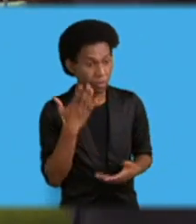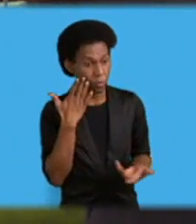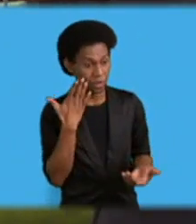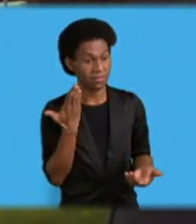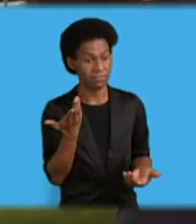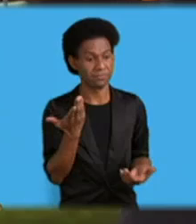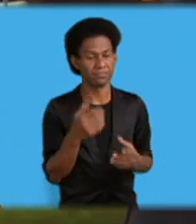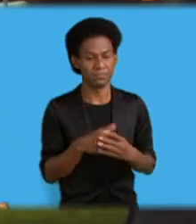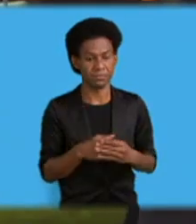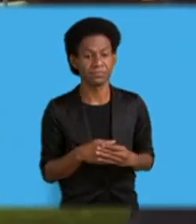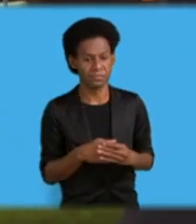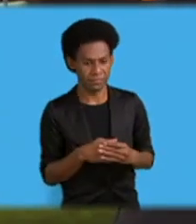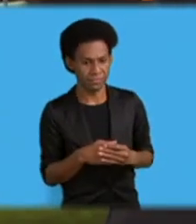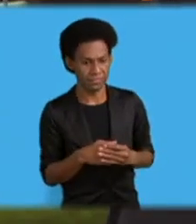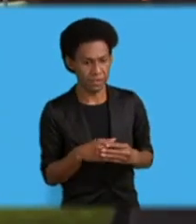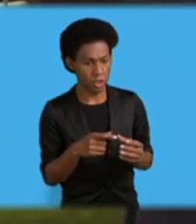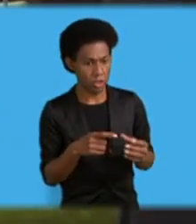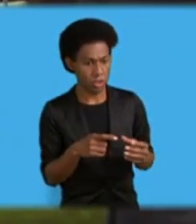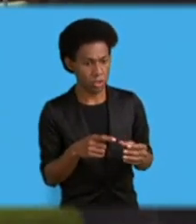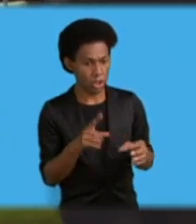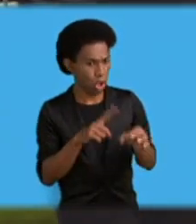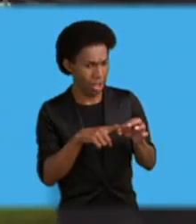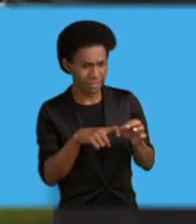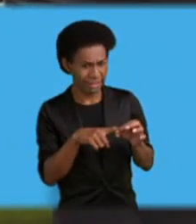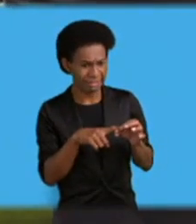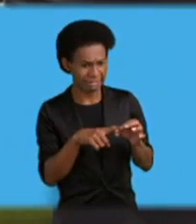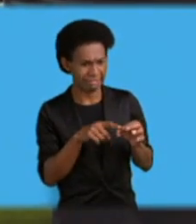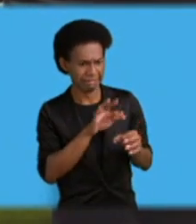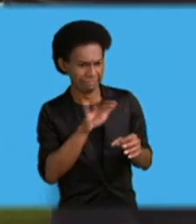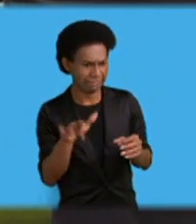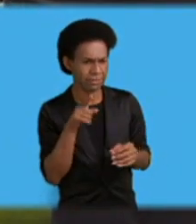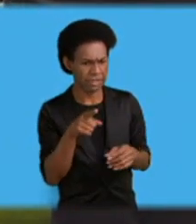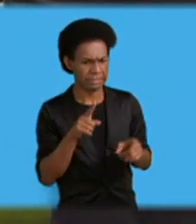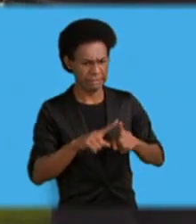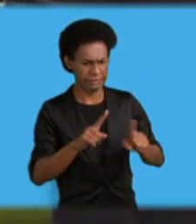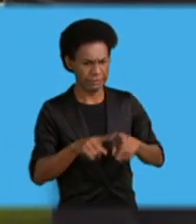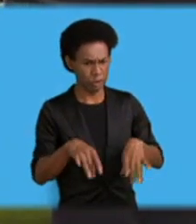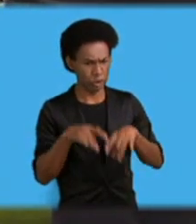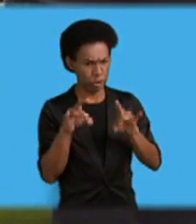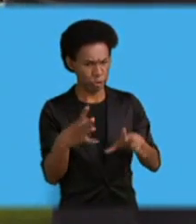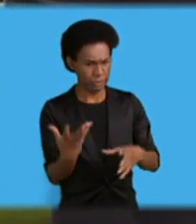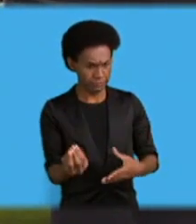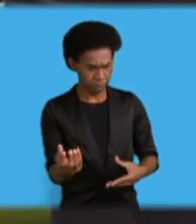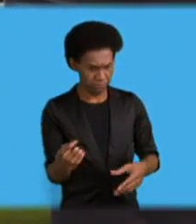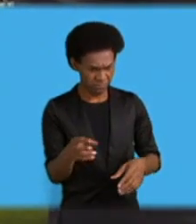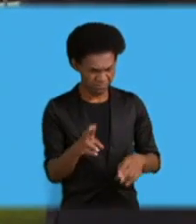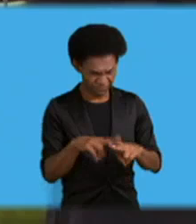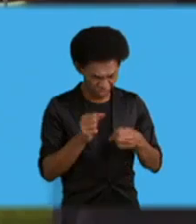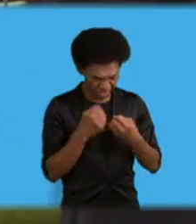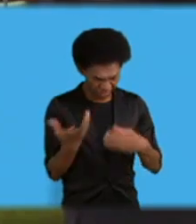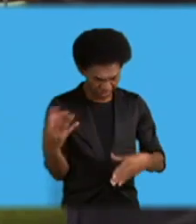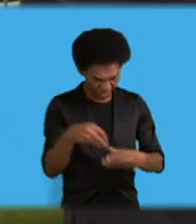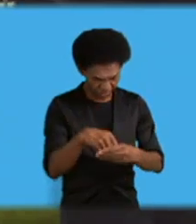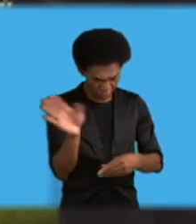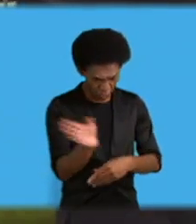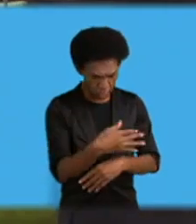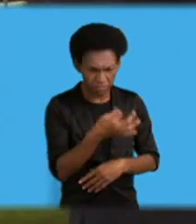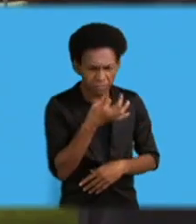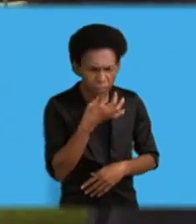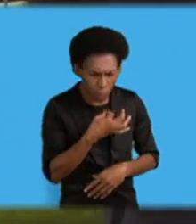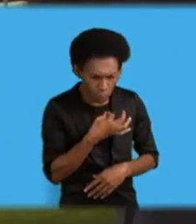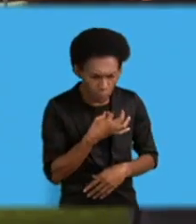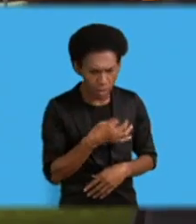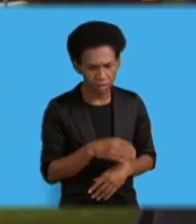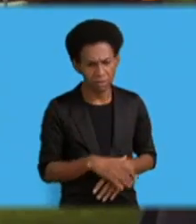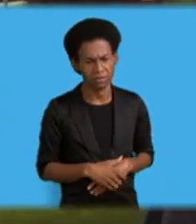give you Telegraph, Sydney Morning Herald, the Australian. They don't. Madam Speaker, when you go to USA, you don't